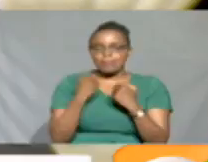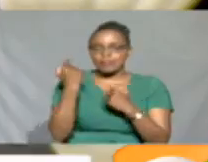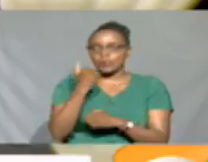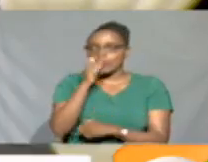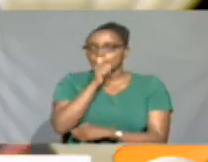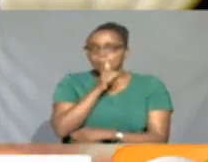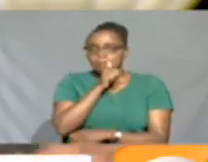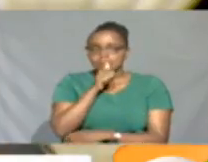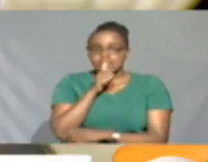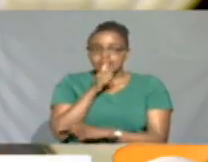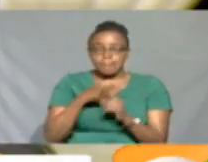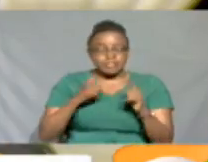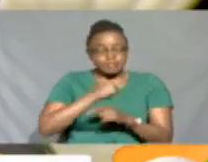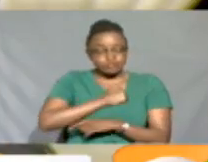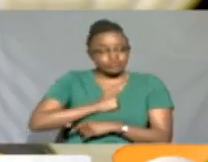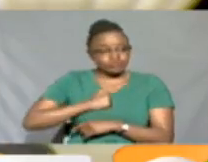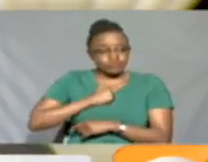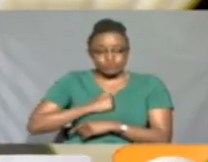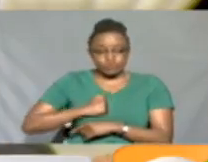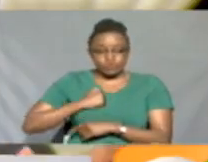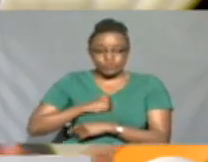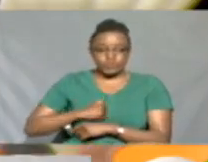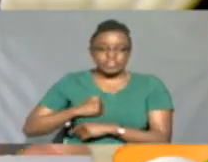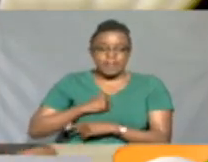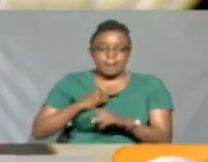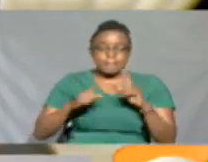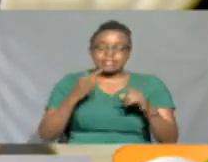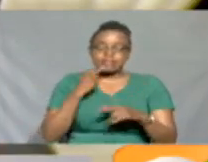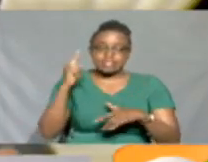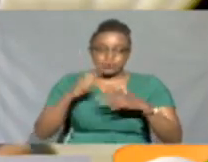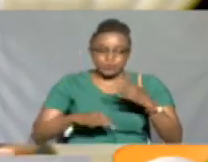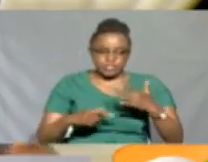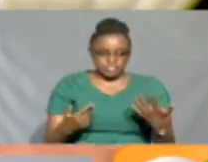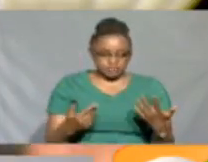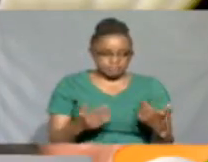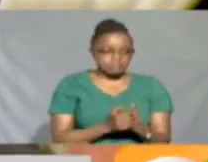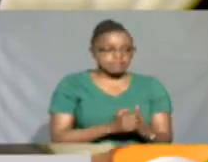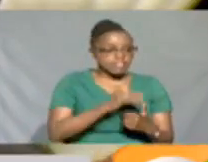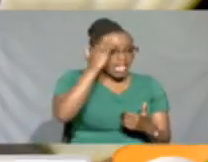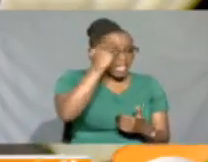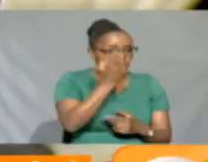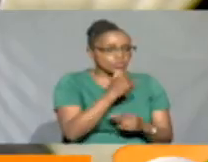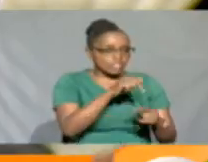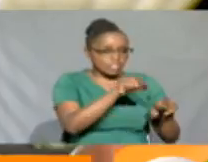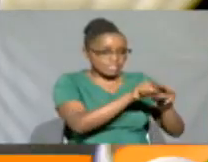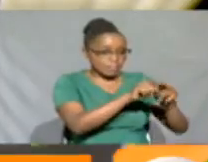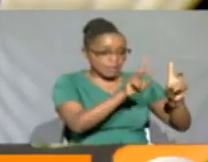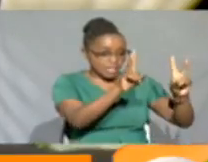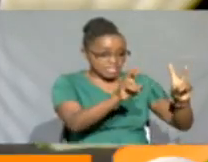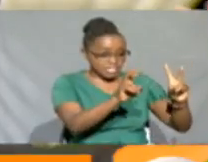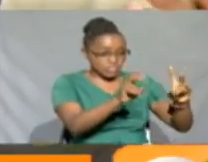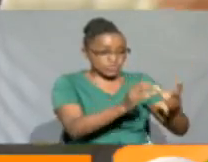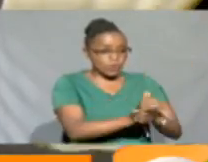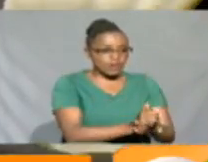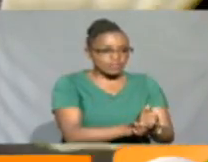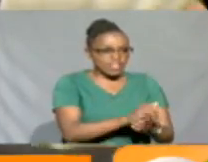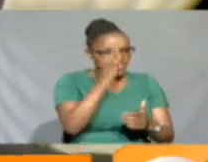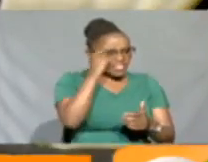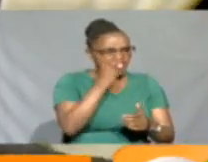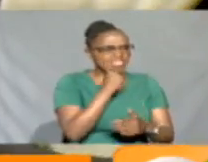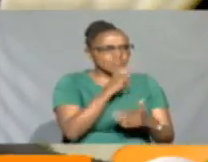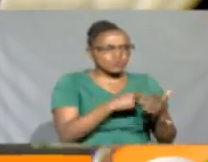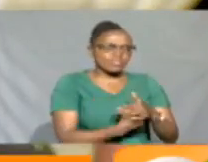sector. I'm really sorry for him, but I'll tell you this, not just on that. I think what he's just said